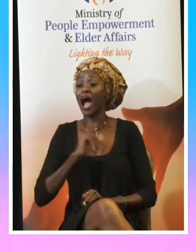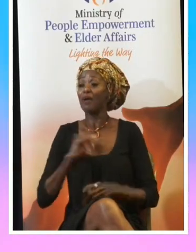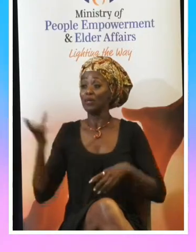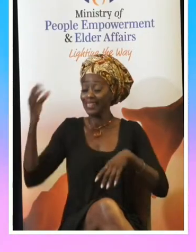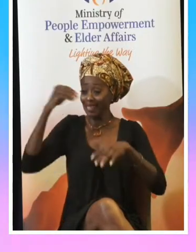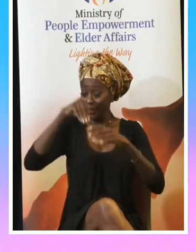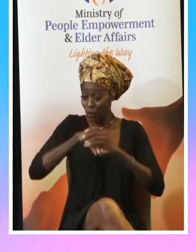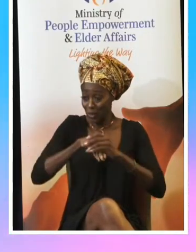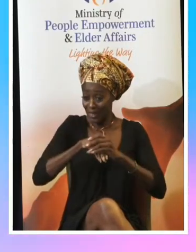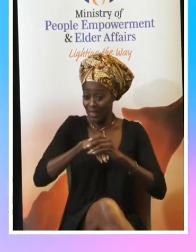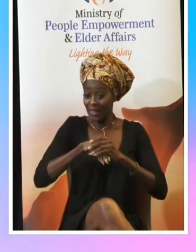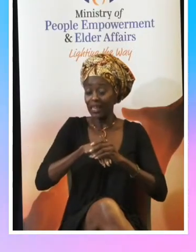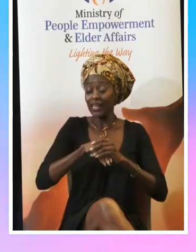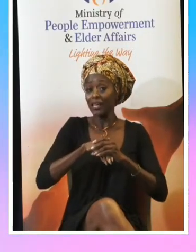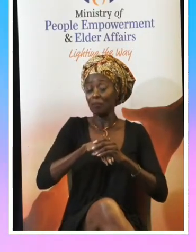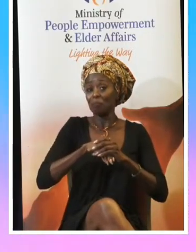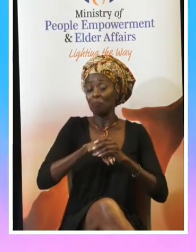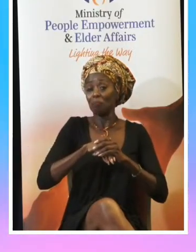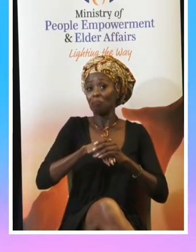generally